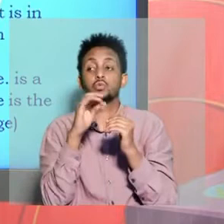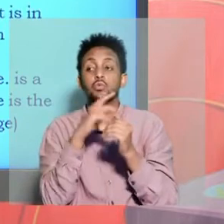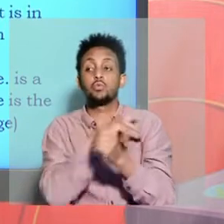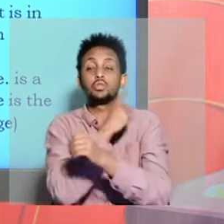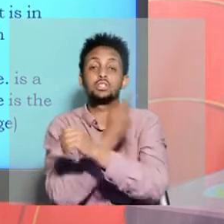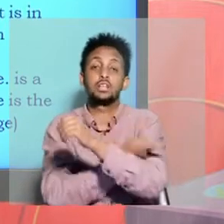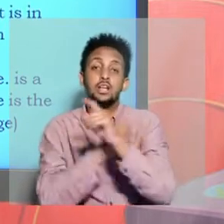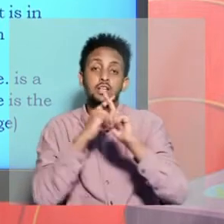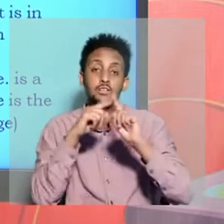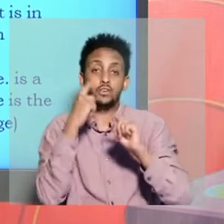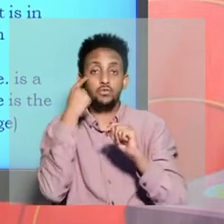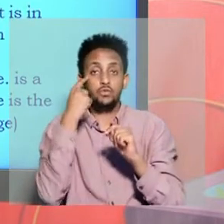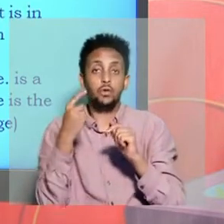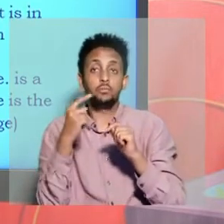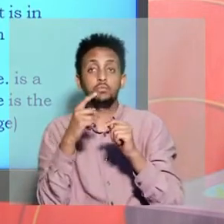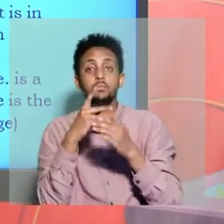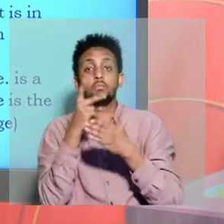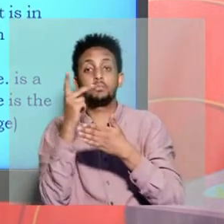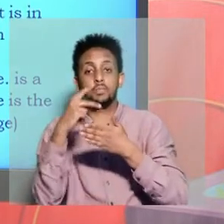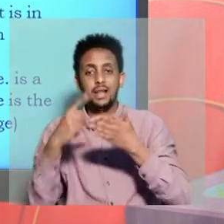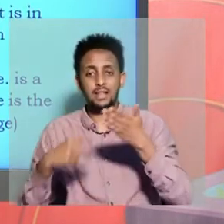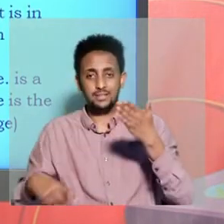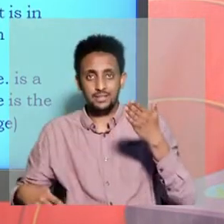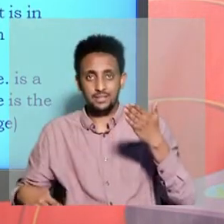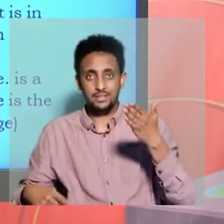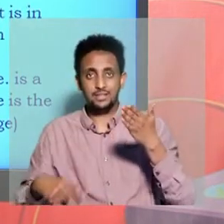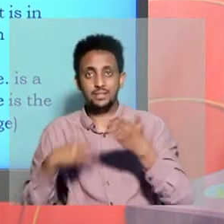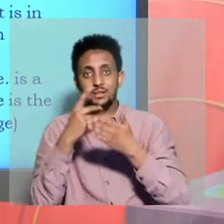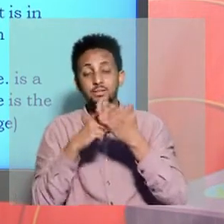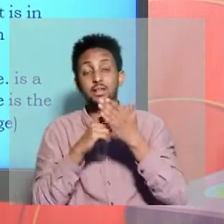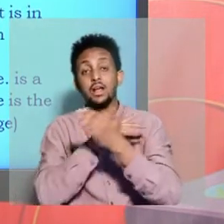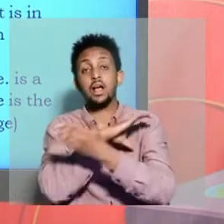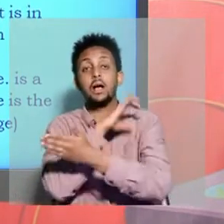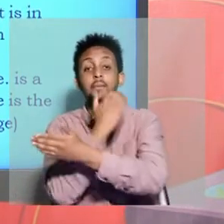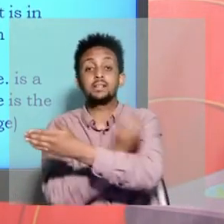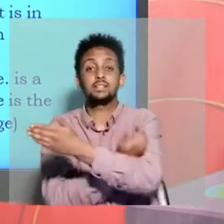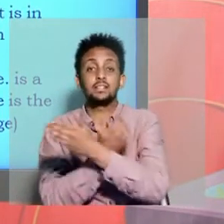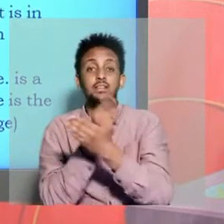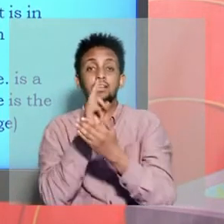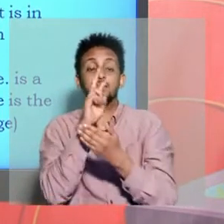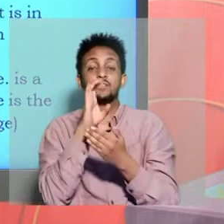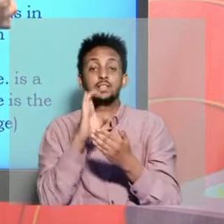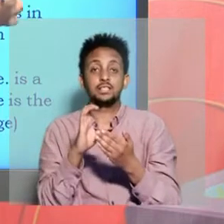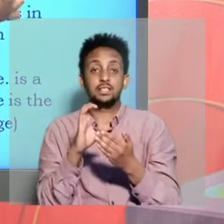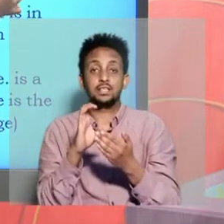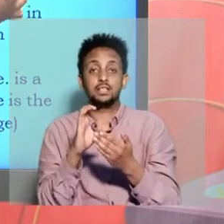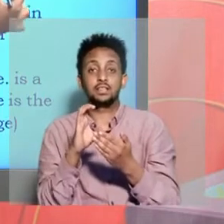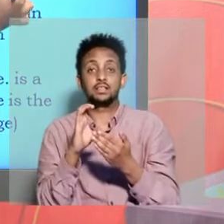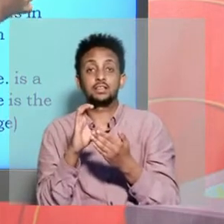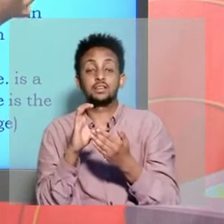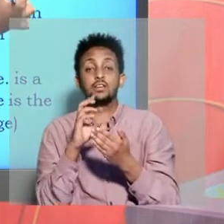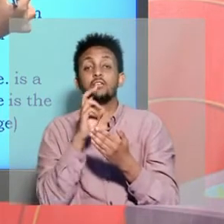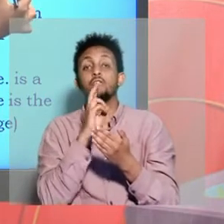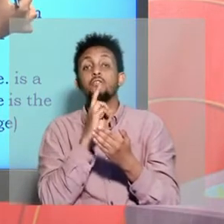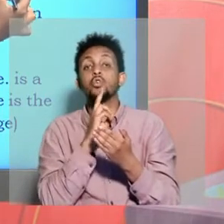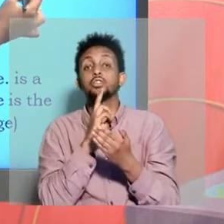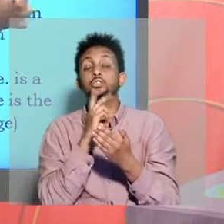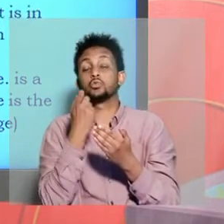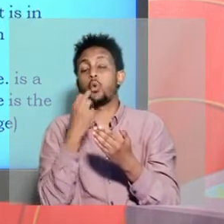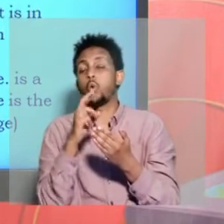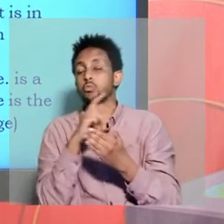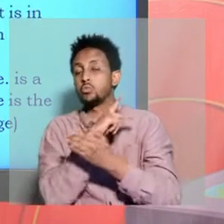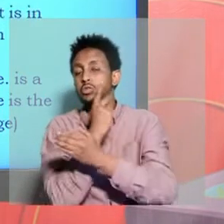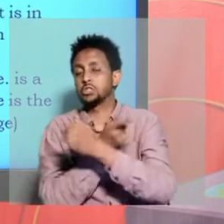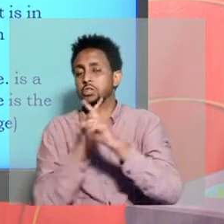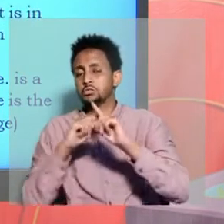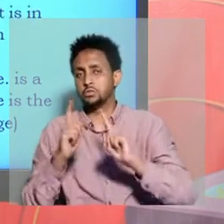potential difference formed between the plates. The potential difference of the capacitor, let's call it VC or just V, the voltage or the